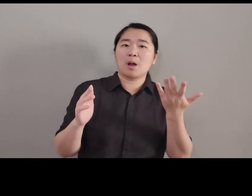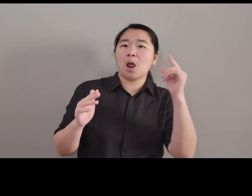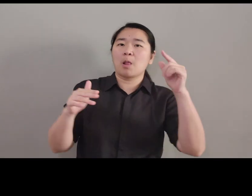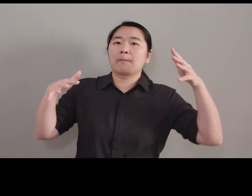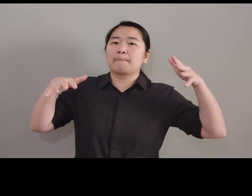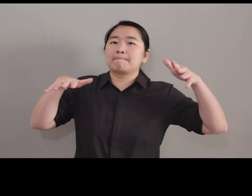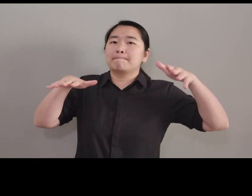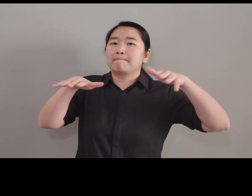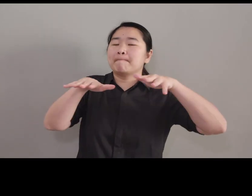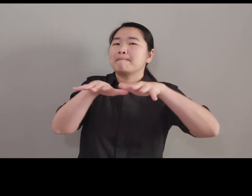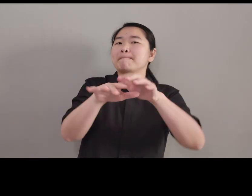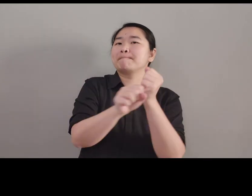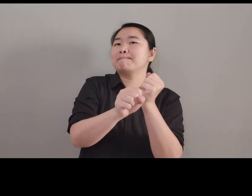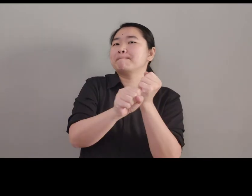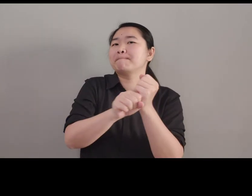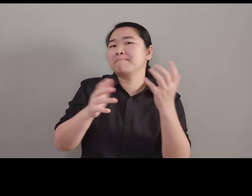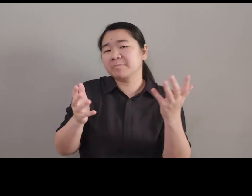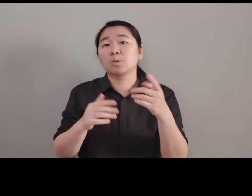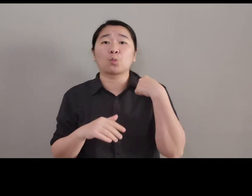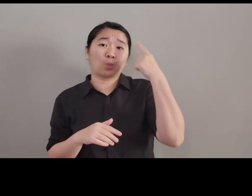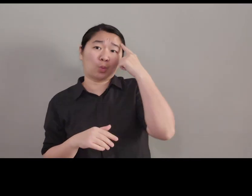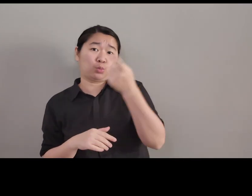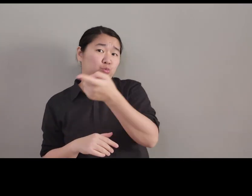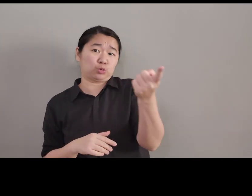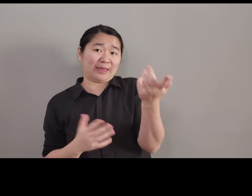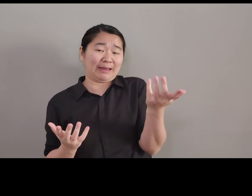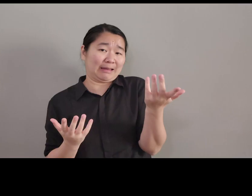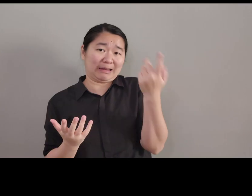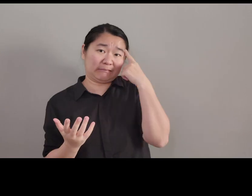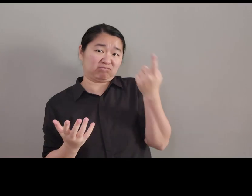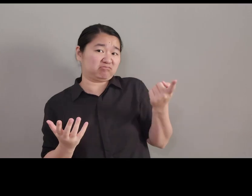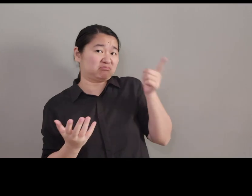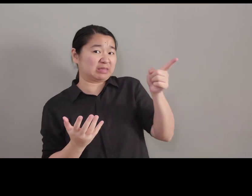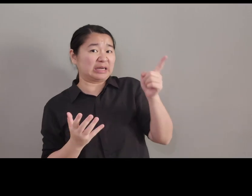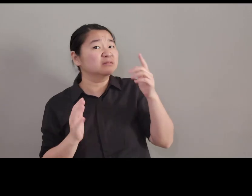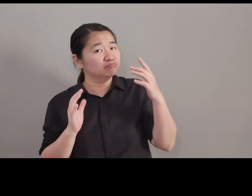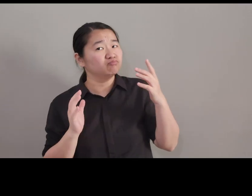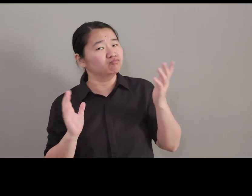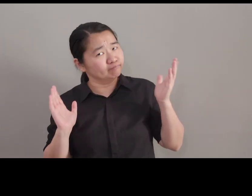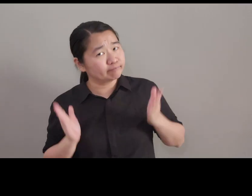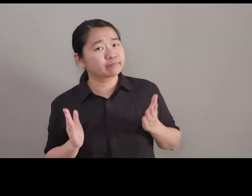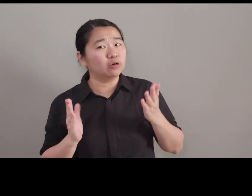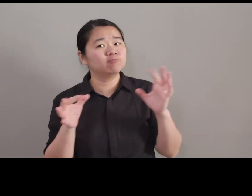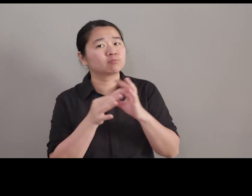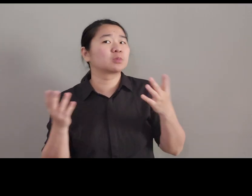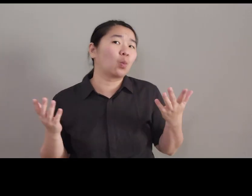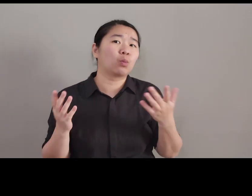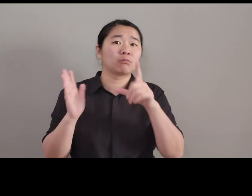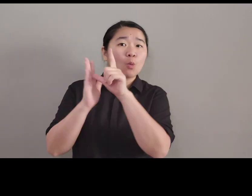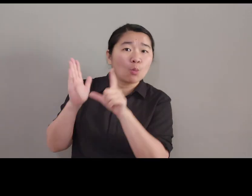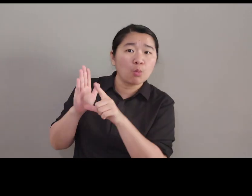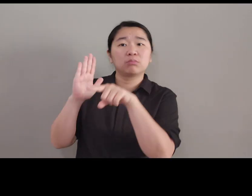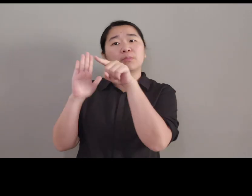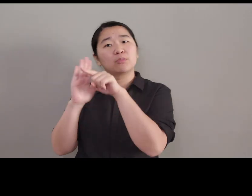kind of not specifically carrot or stick, but really, can the laws and policies, is that where